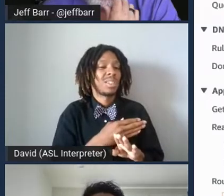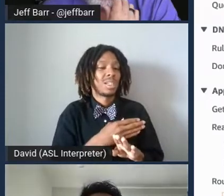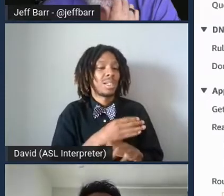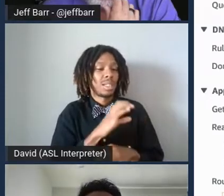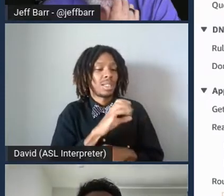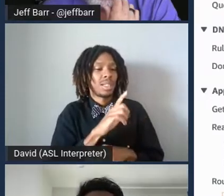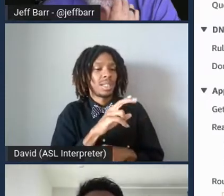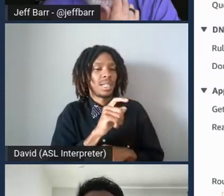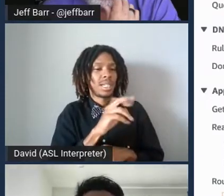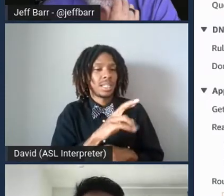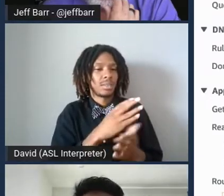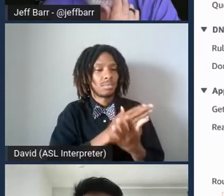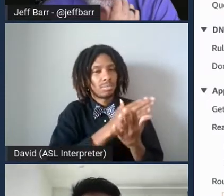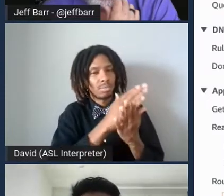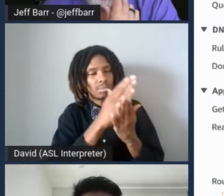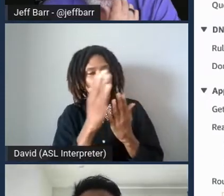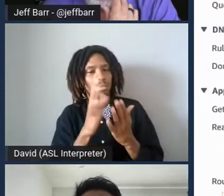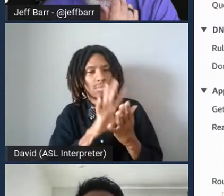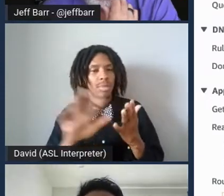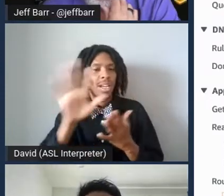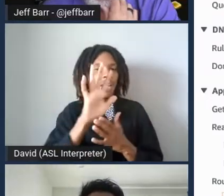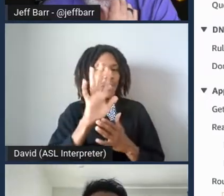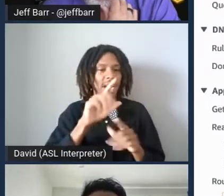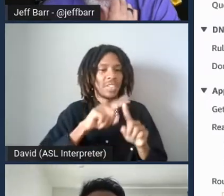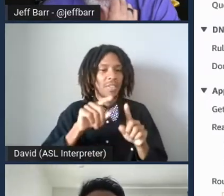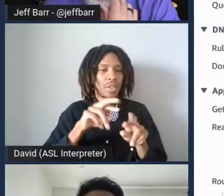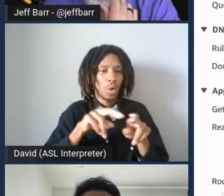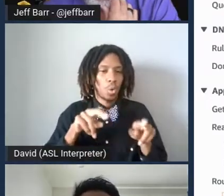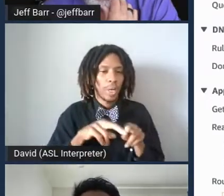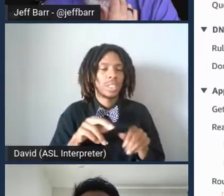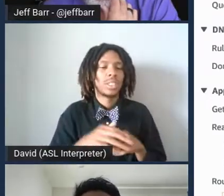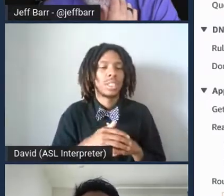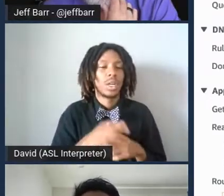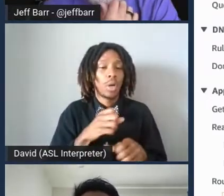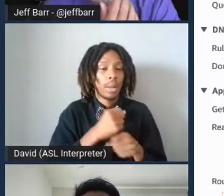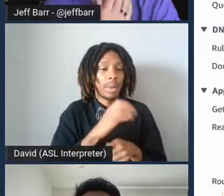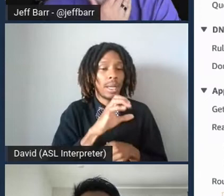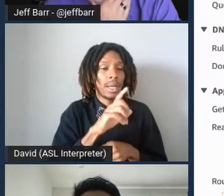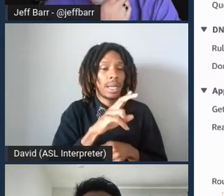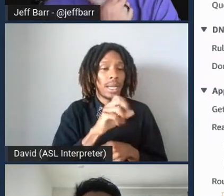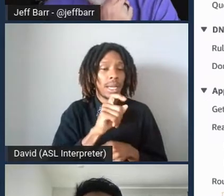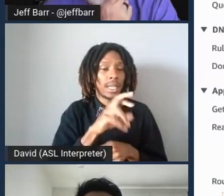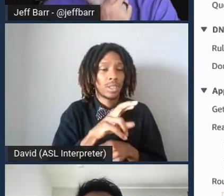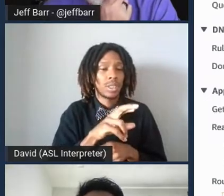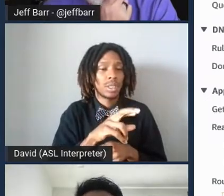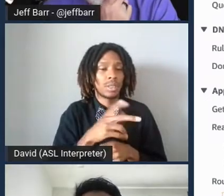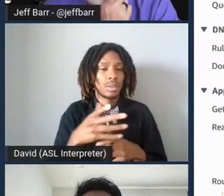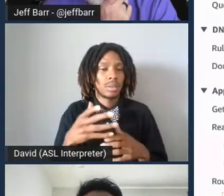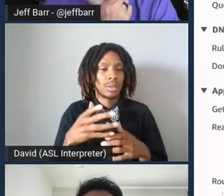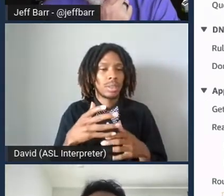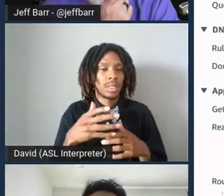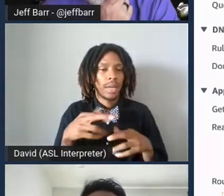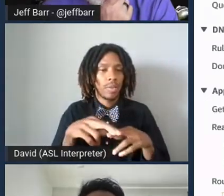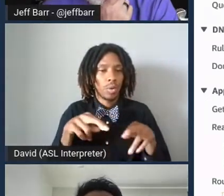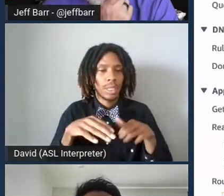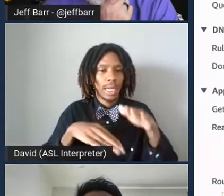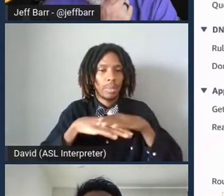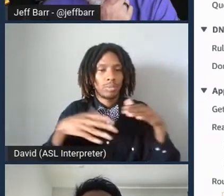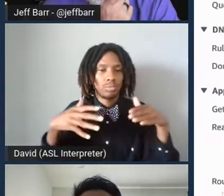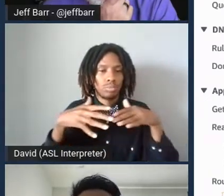spans across five different regions. And when you create a cluster, we actually provision these regional capacity for